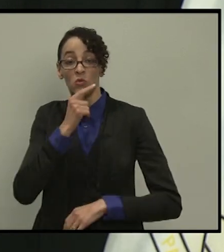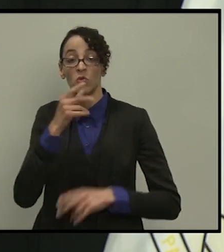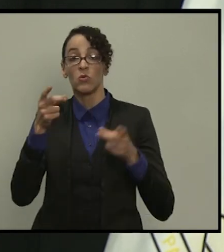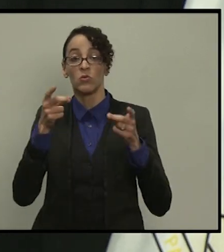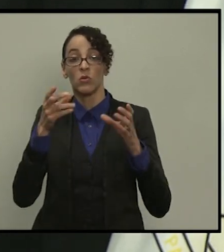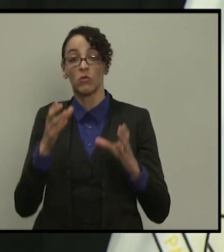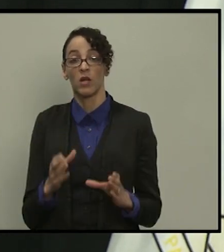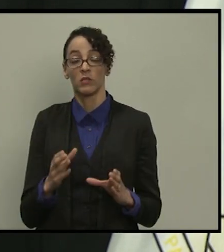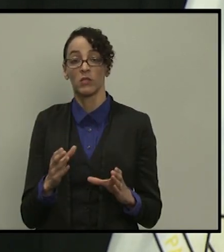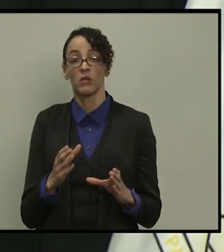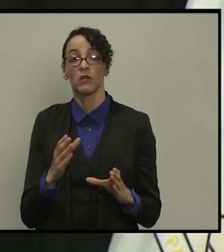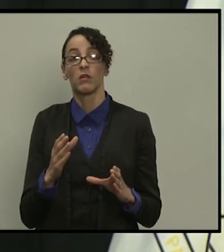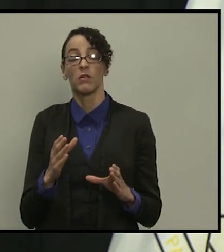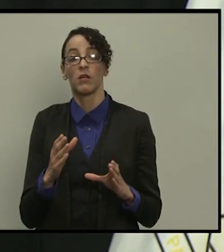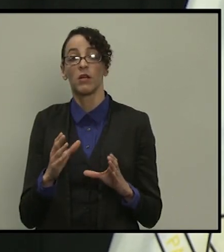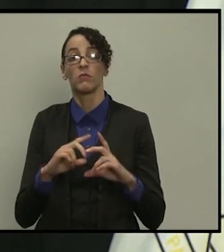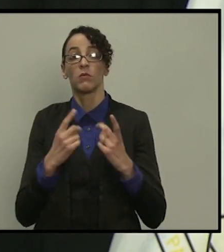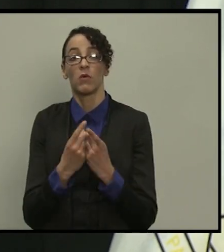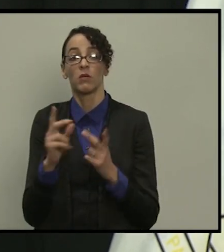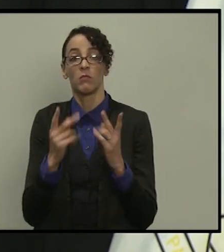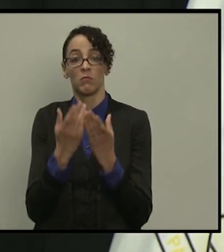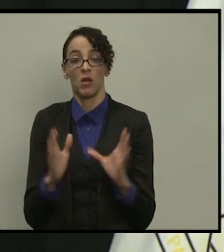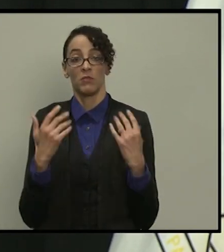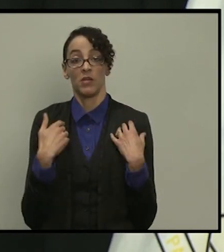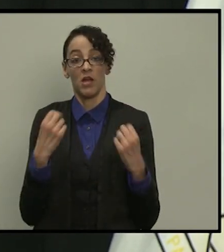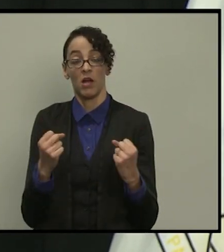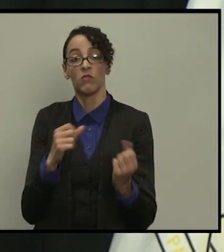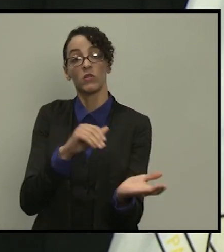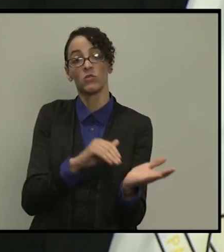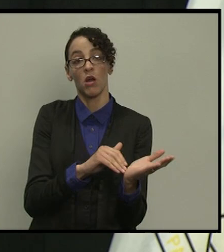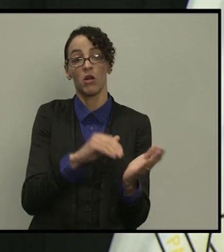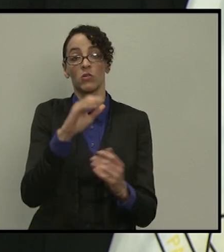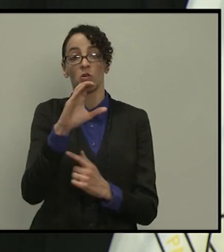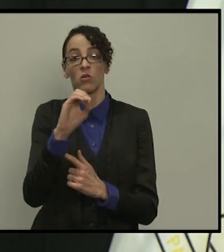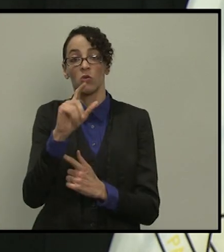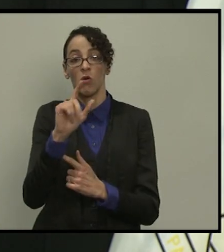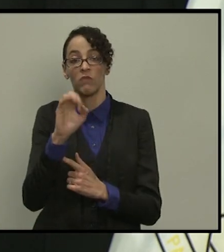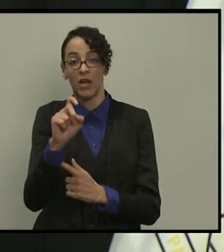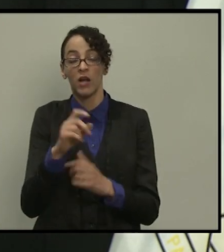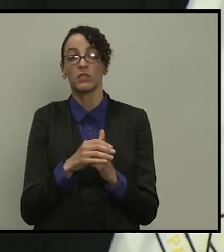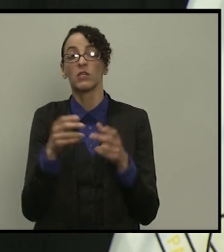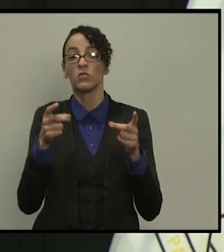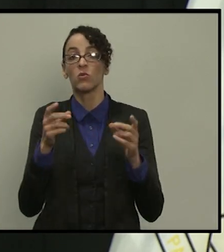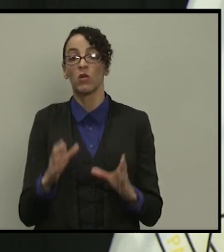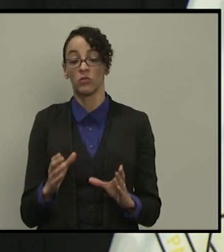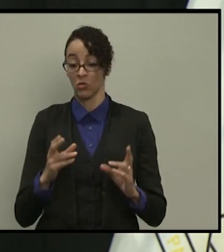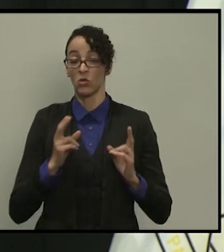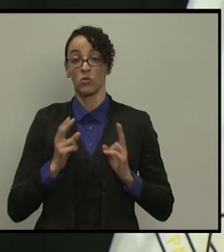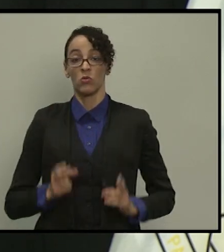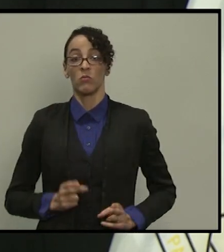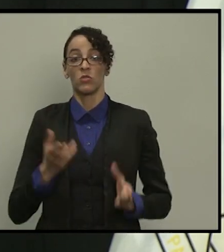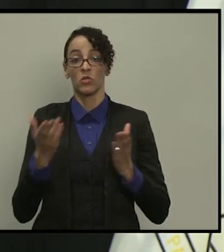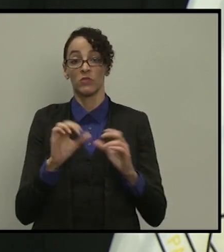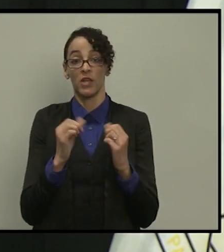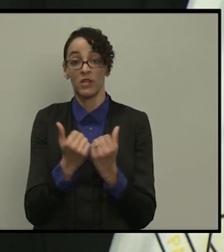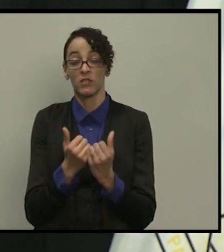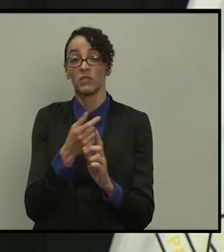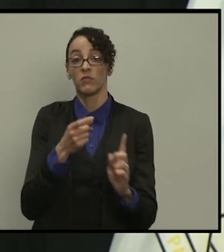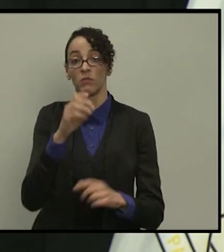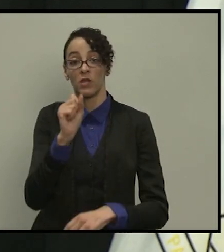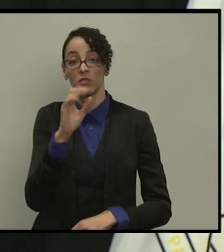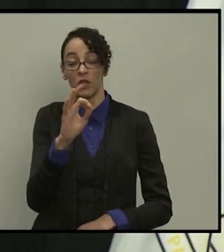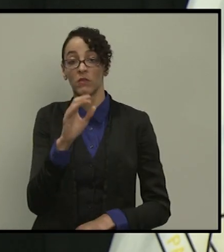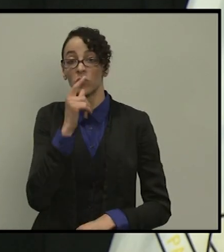Grant Colfax, the director of the Human Services Agency in San Francisco, Trent Rohr, the director